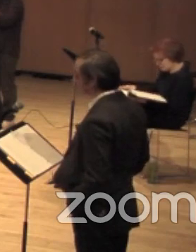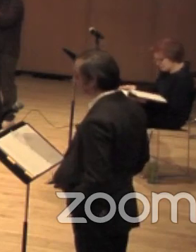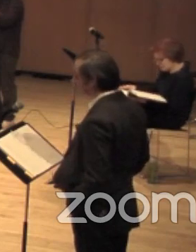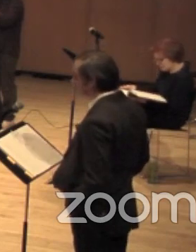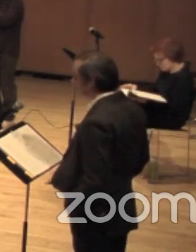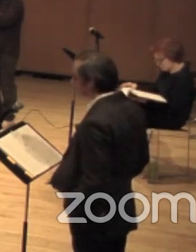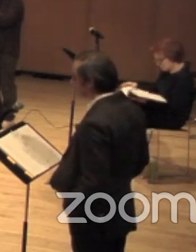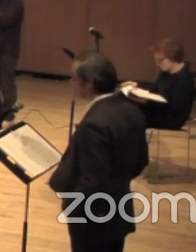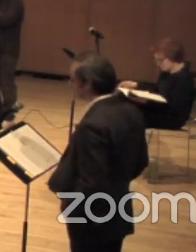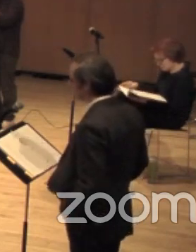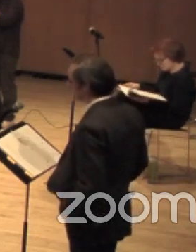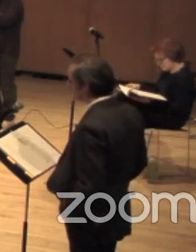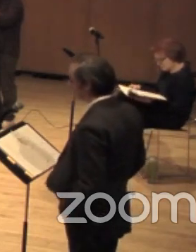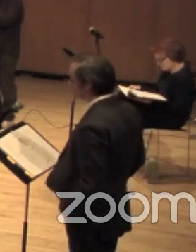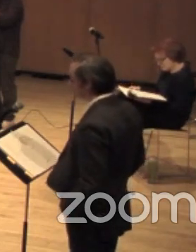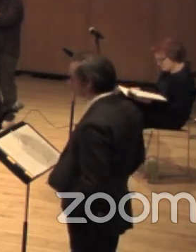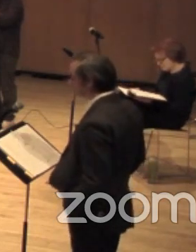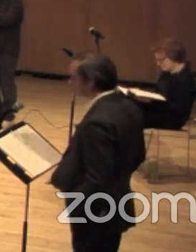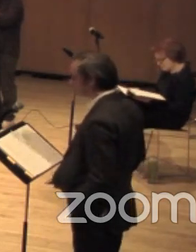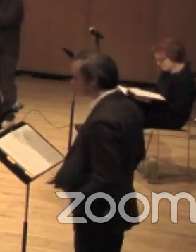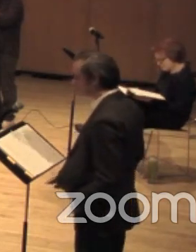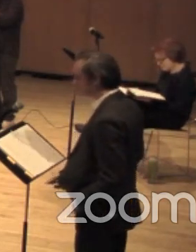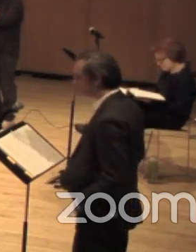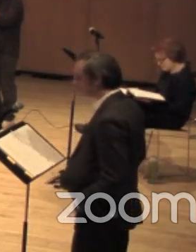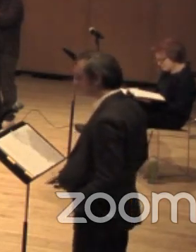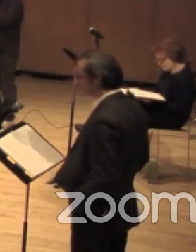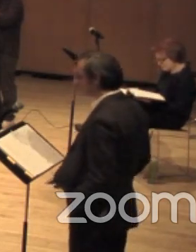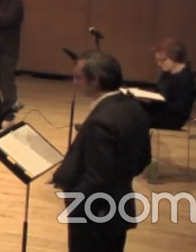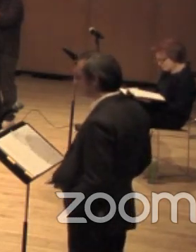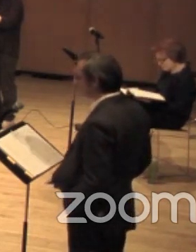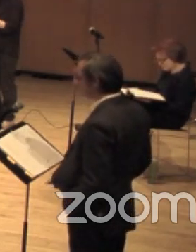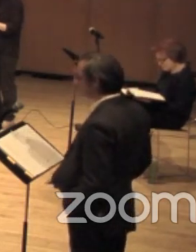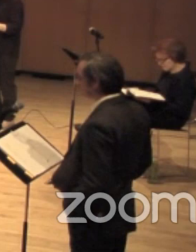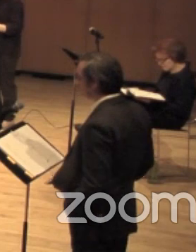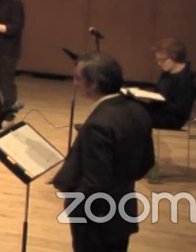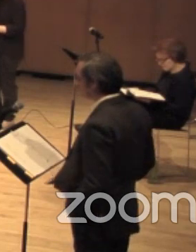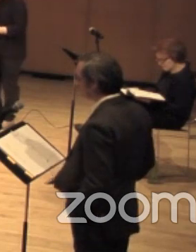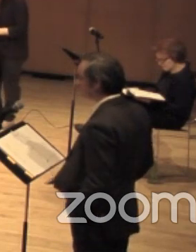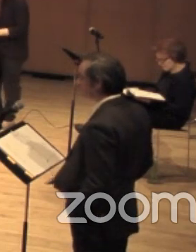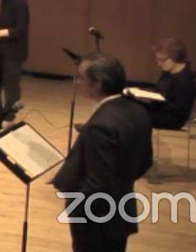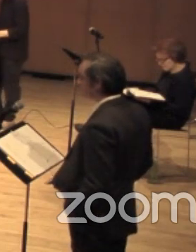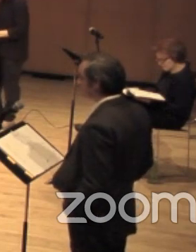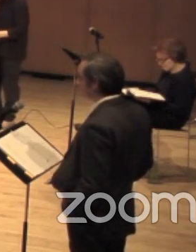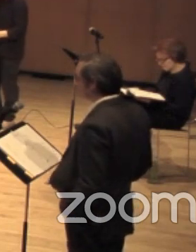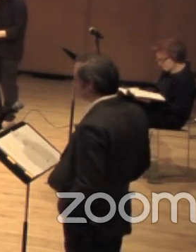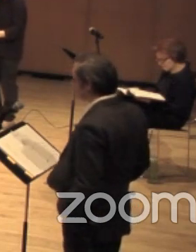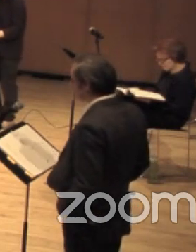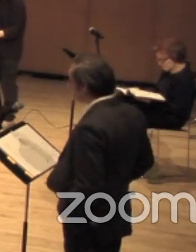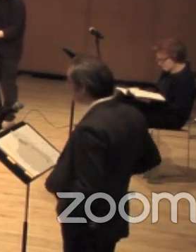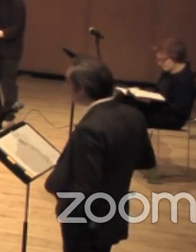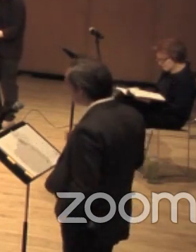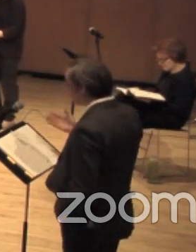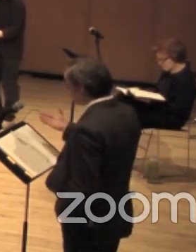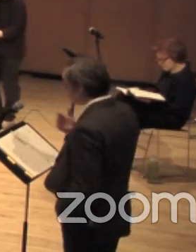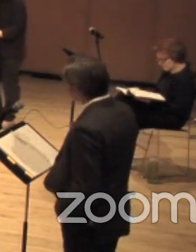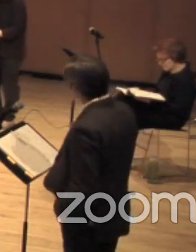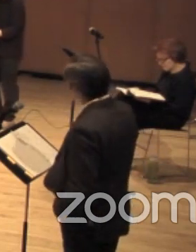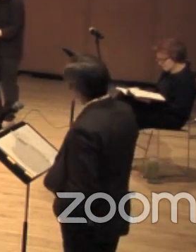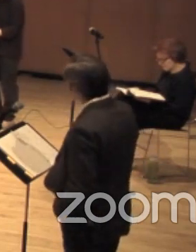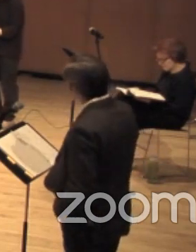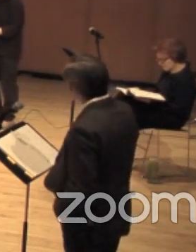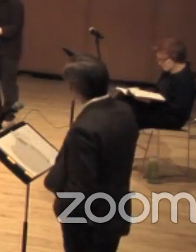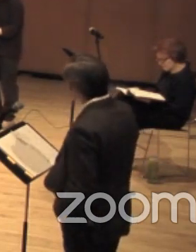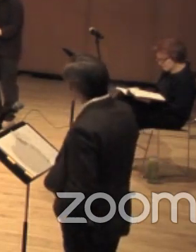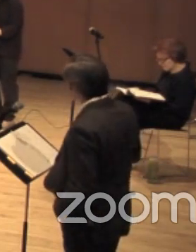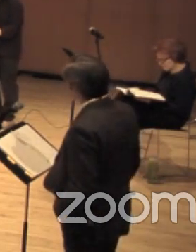say but if you want to live with me yes stay here you're welcome to yeah and you can always live